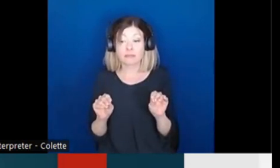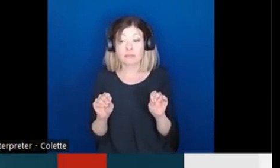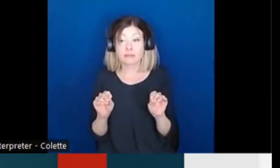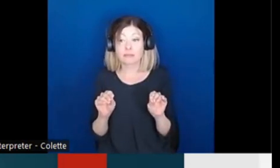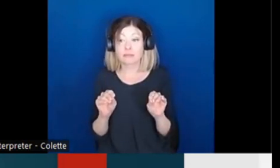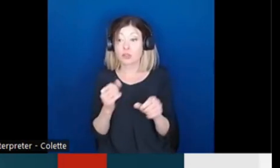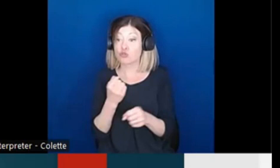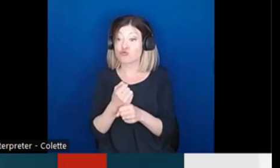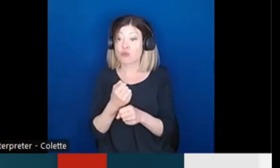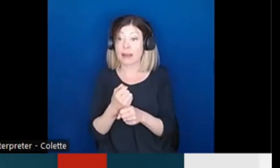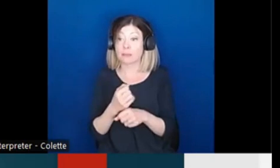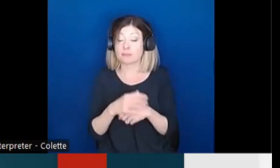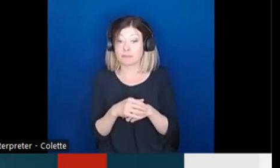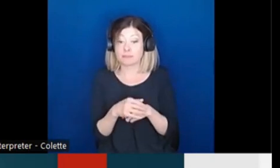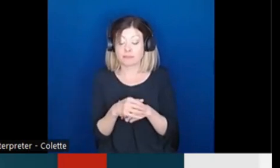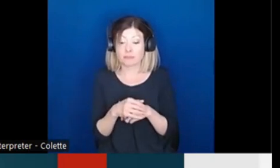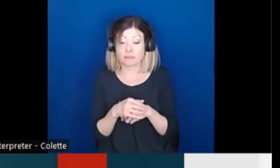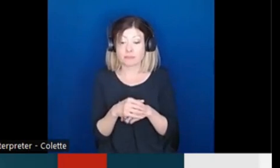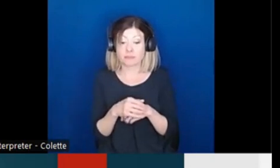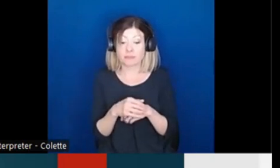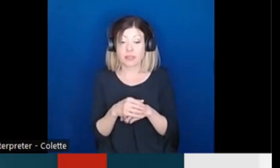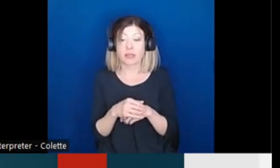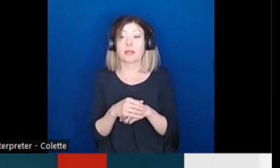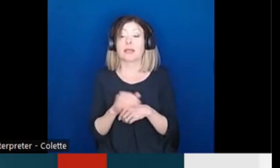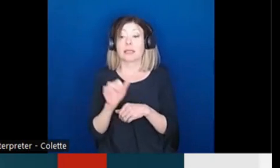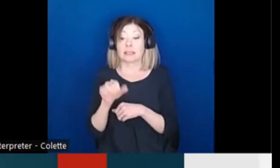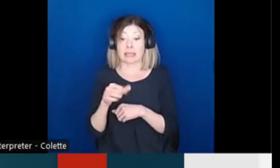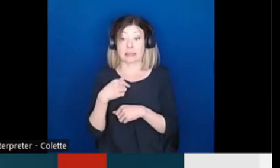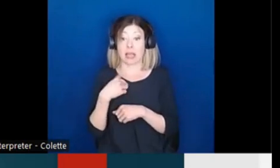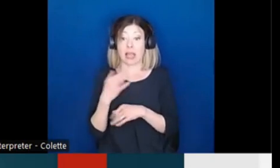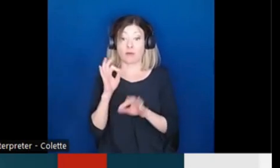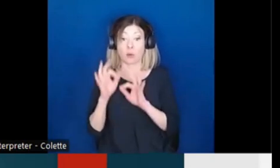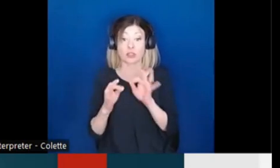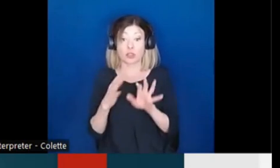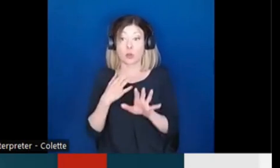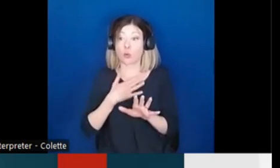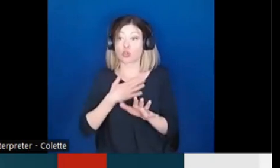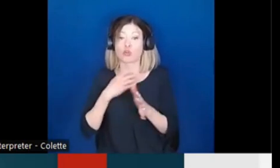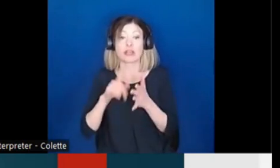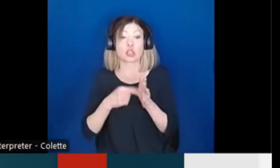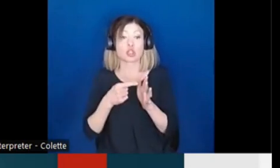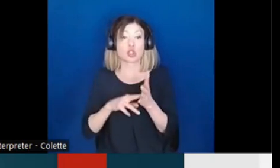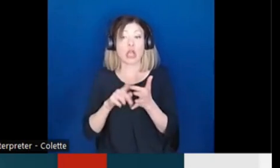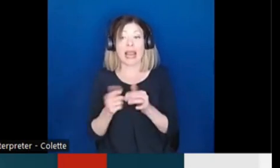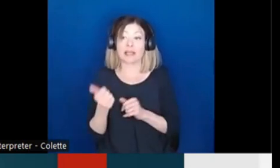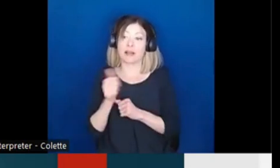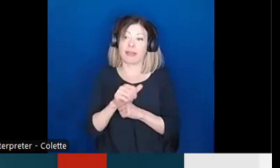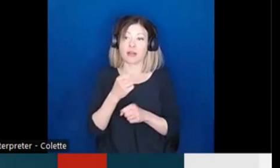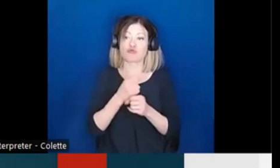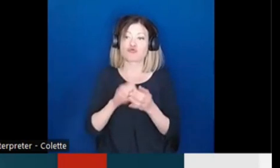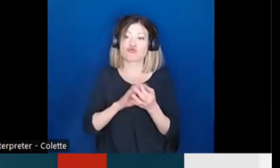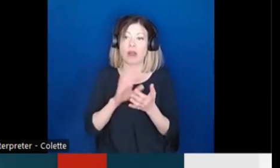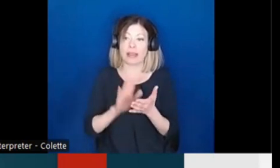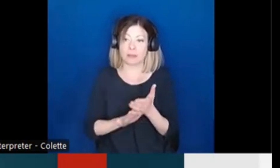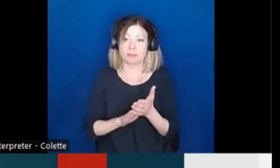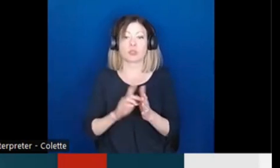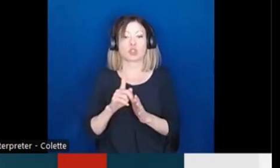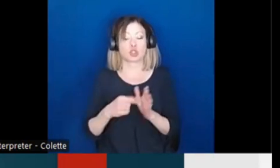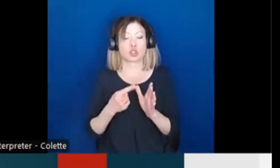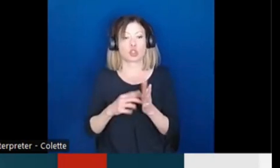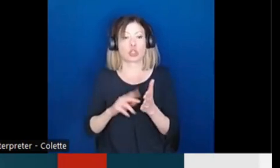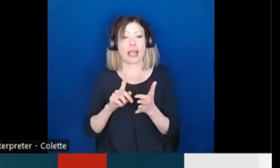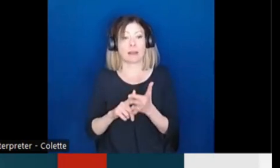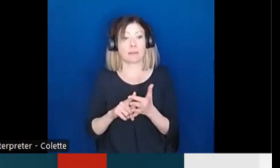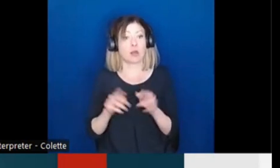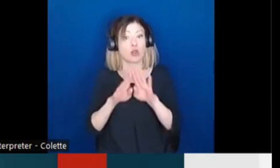Graham? Now unmuted. Yeah. Brontë. I've got a question. Oh, okay. Jane and then Graham. How much does it cost to keep the